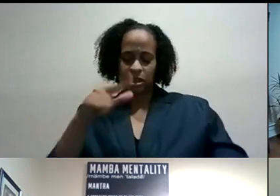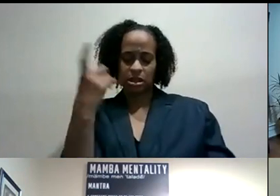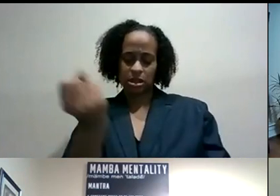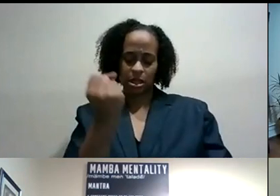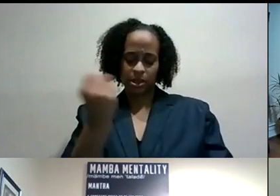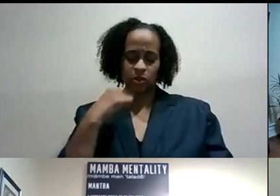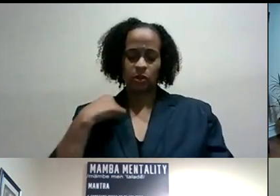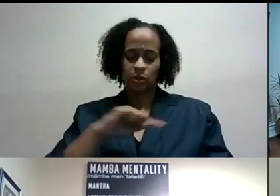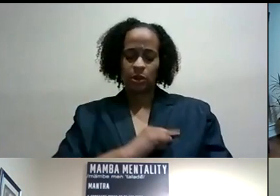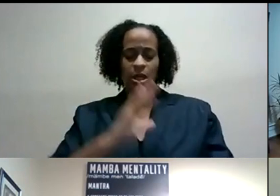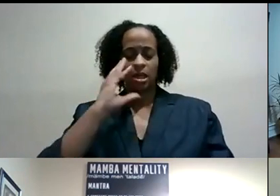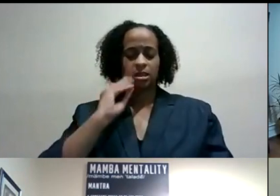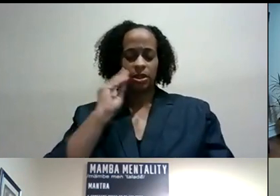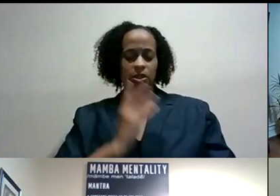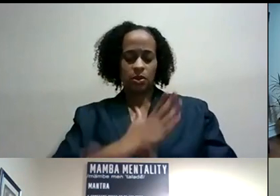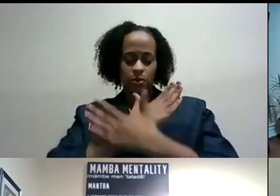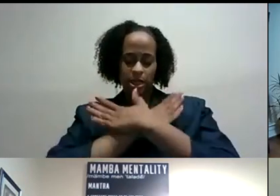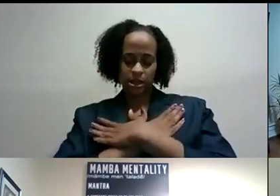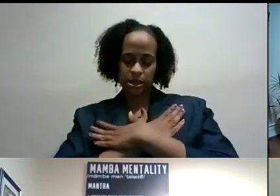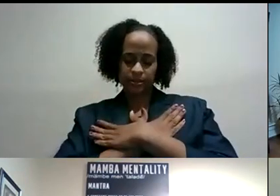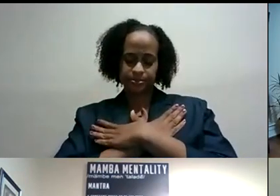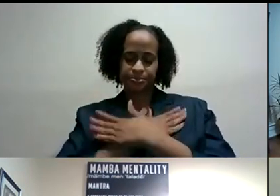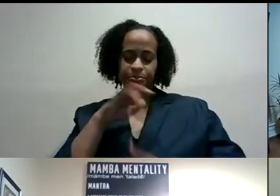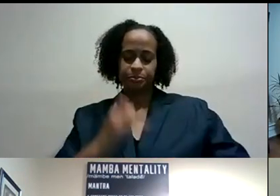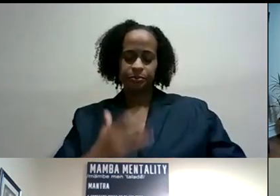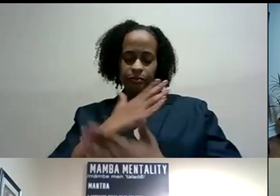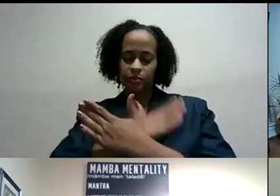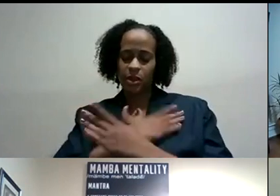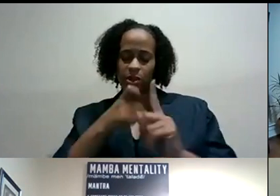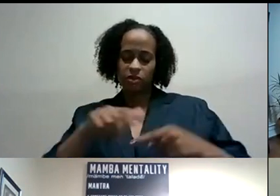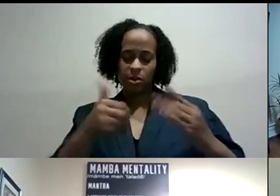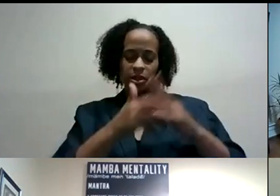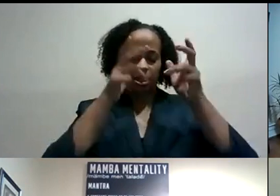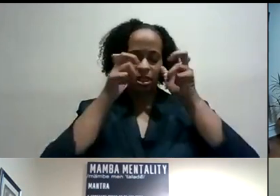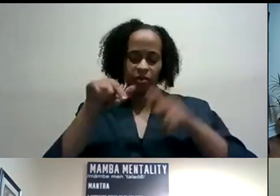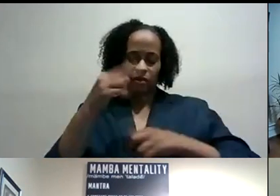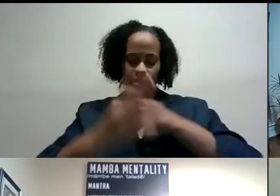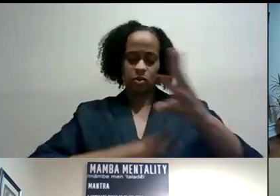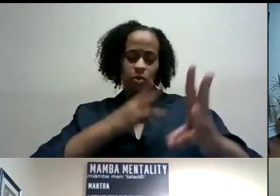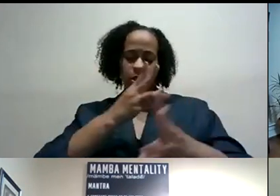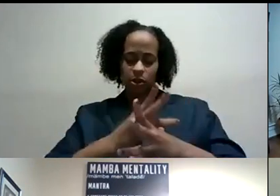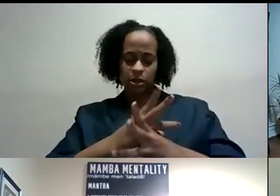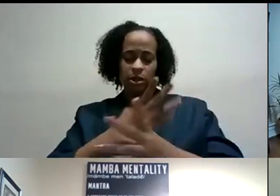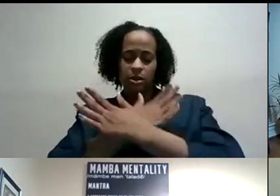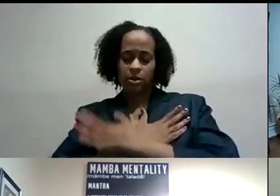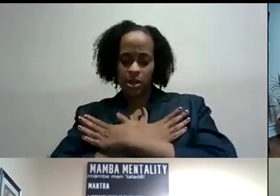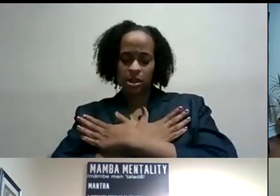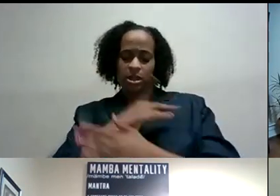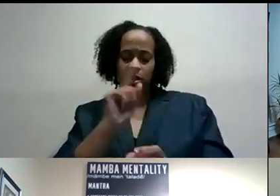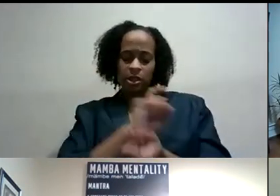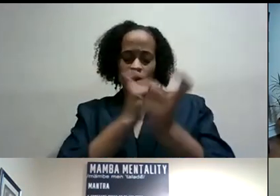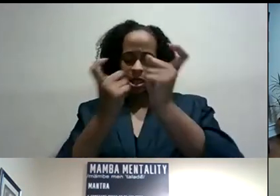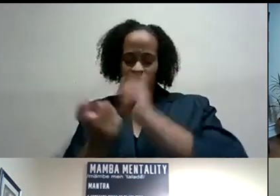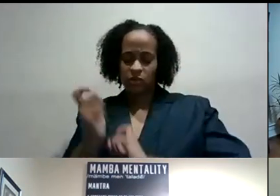may we experience that rest from all the evils of this world, that rest that transforms